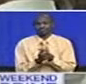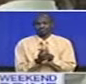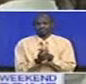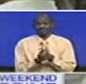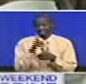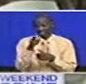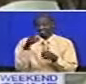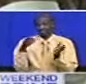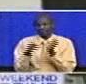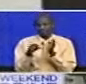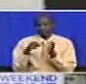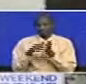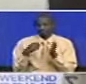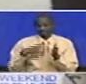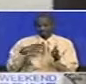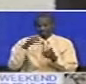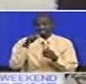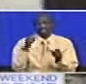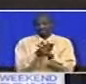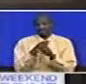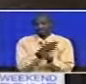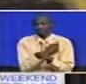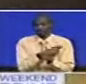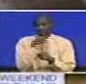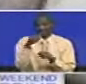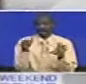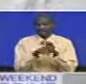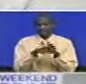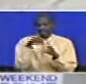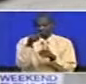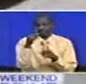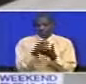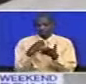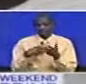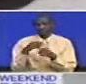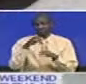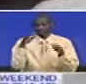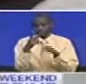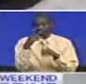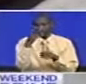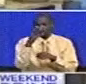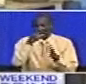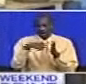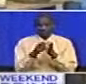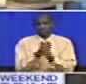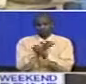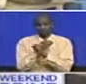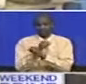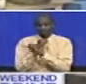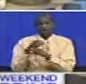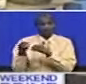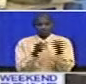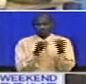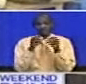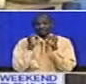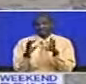These victims recuperating at a hospital in Juba are among those that will be under 24-hour protection. Unable to move from their